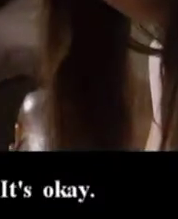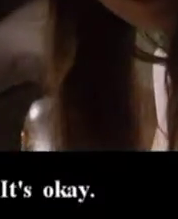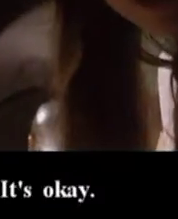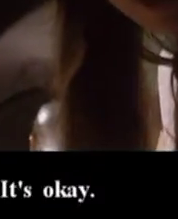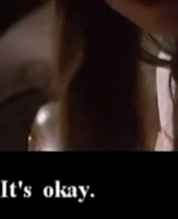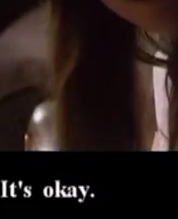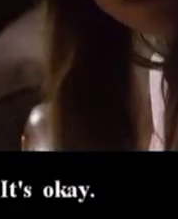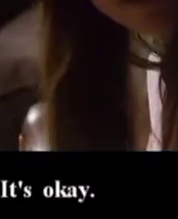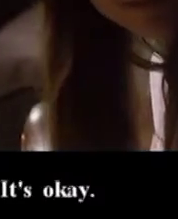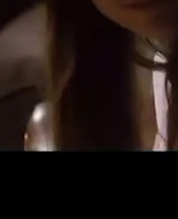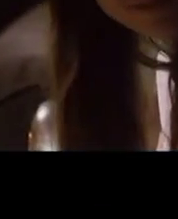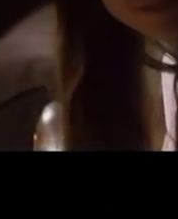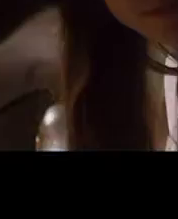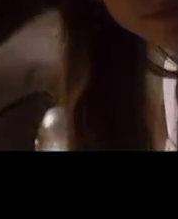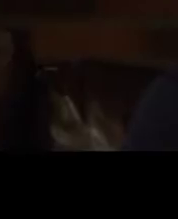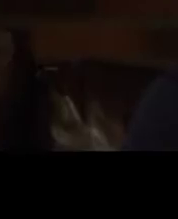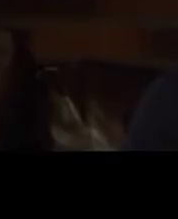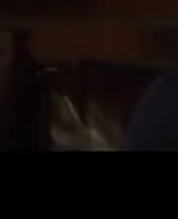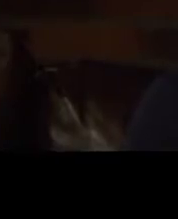It's okay.